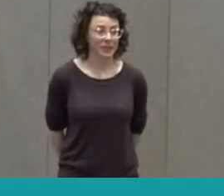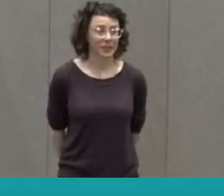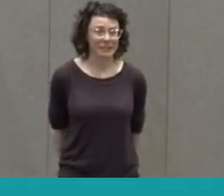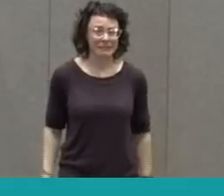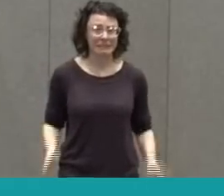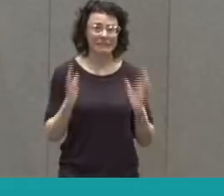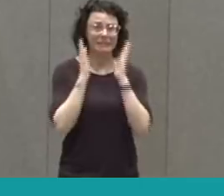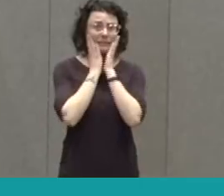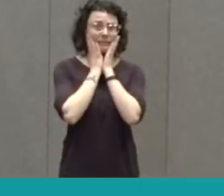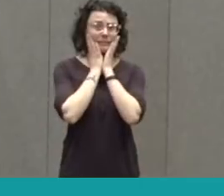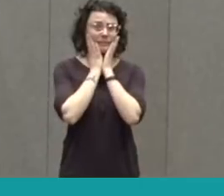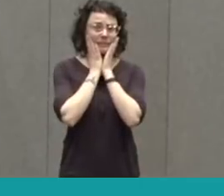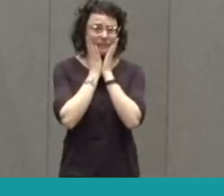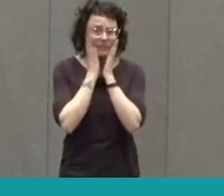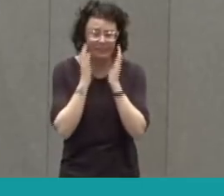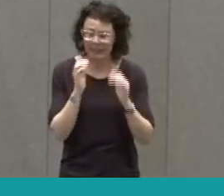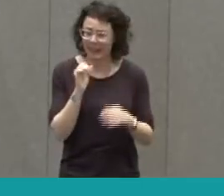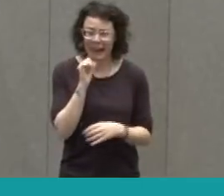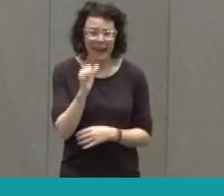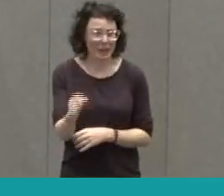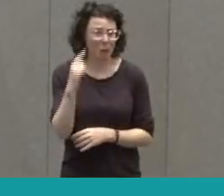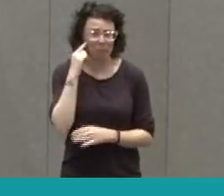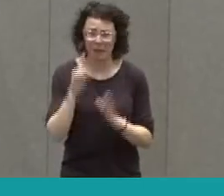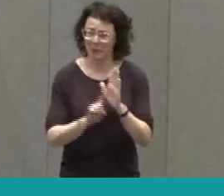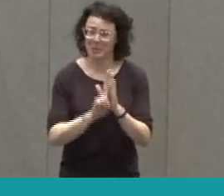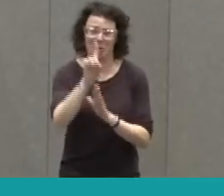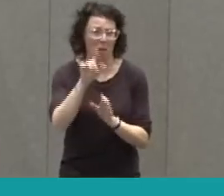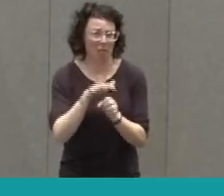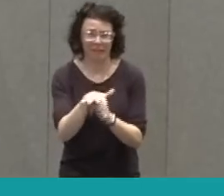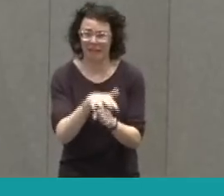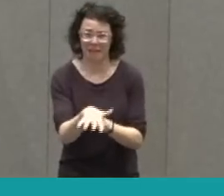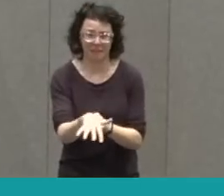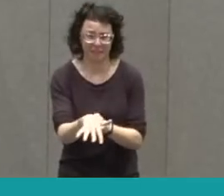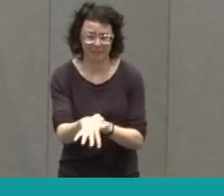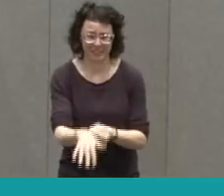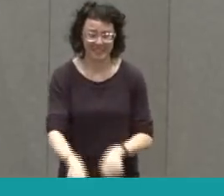Whoa. I don't think I'm that tall.